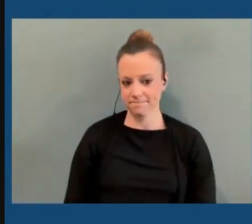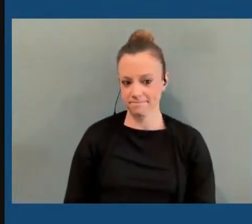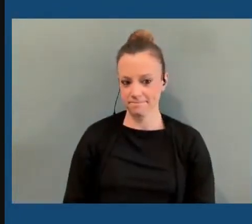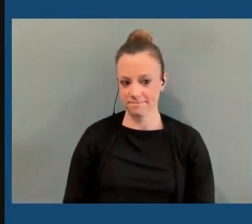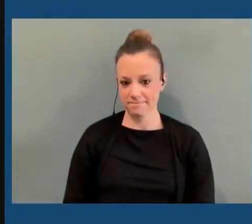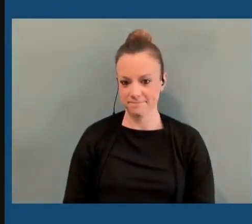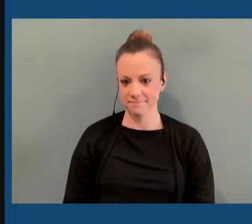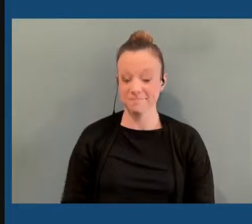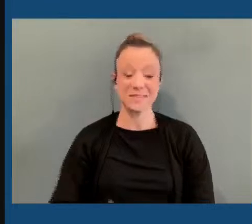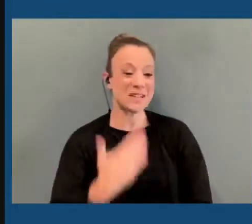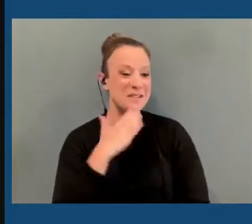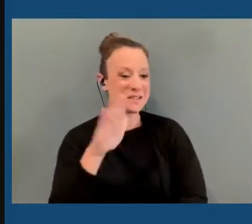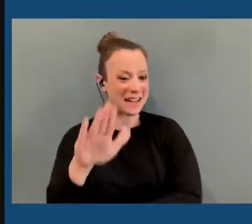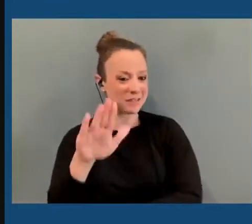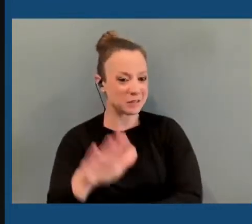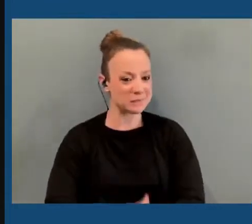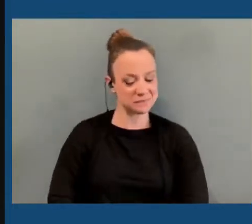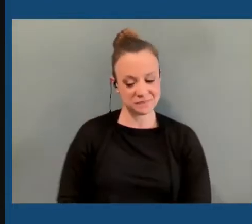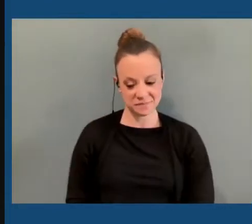Good afternoon.